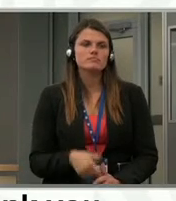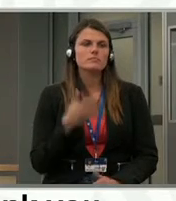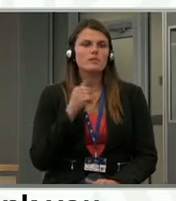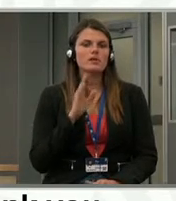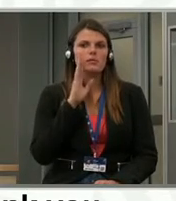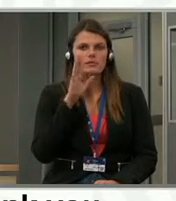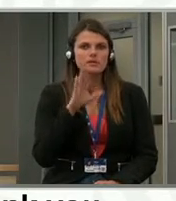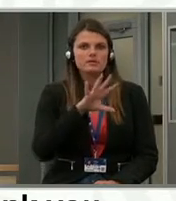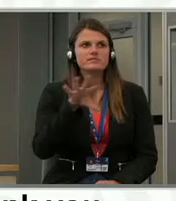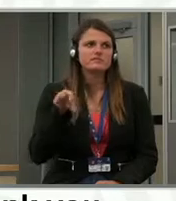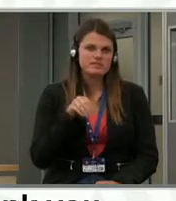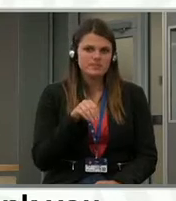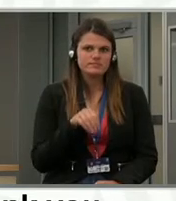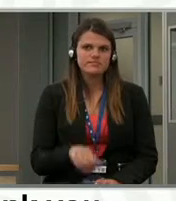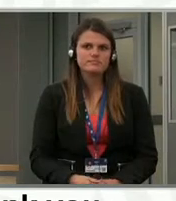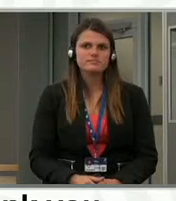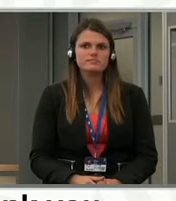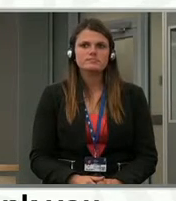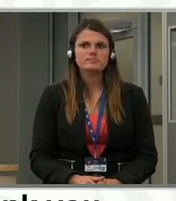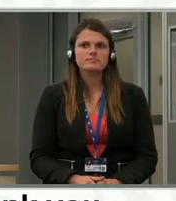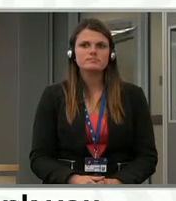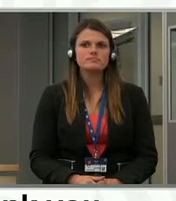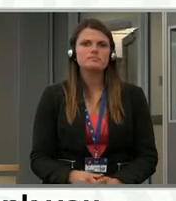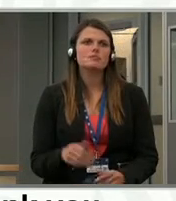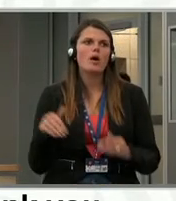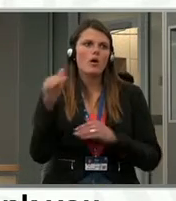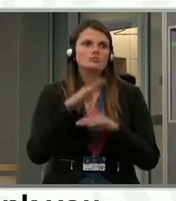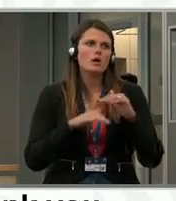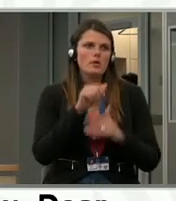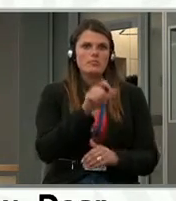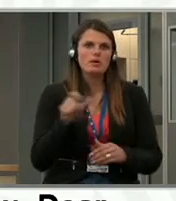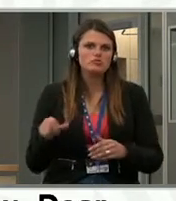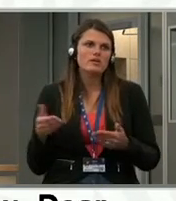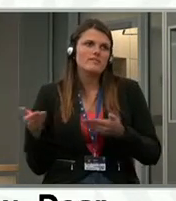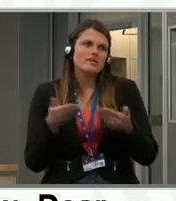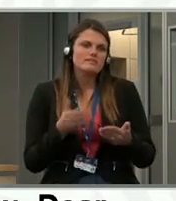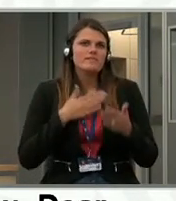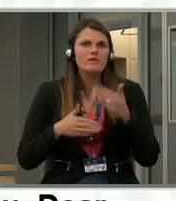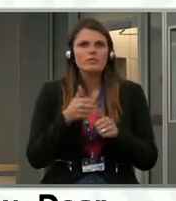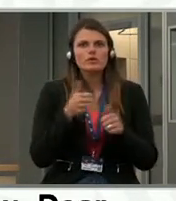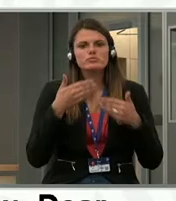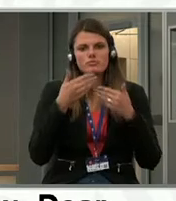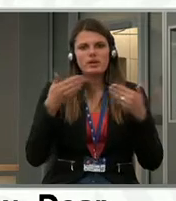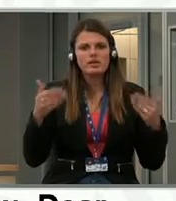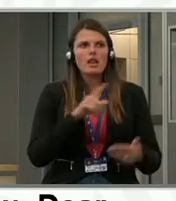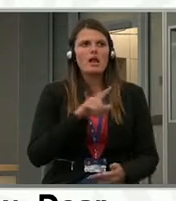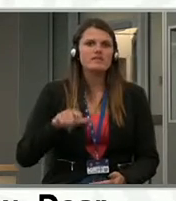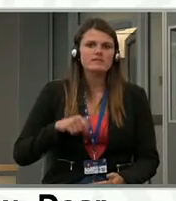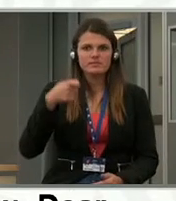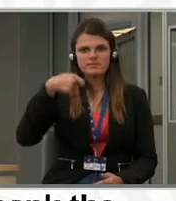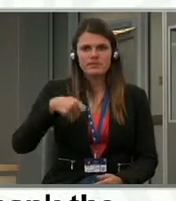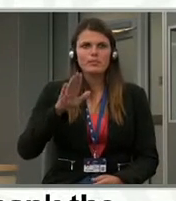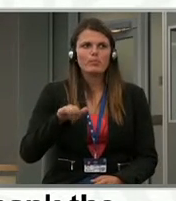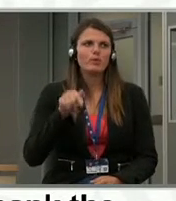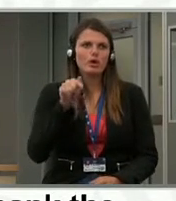Good morning to all of you, dear excellencies, dear guests. I would like to particularly thank the Latvian presidency for this